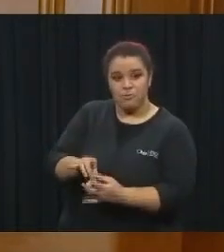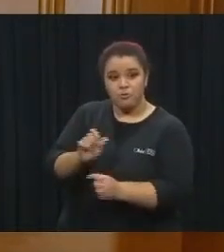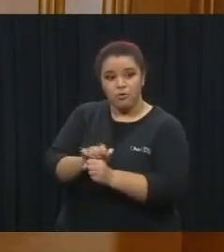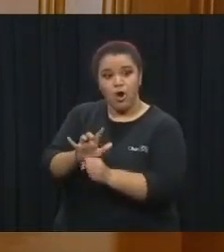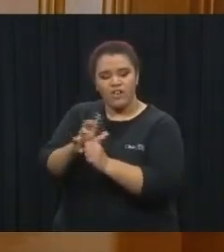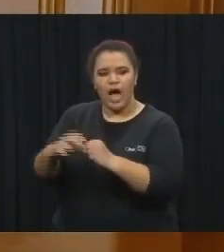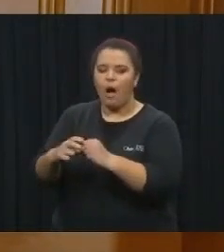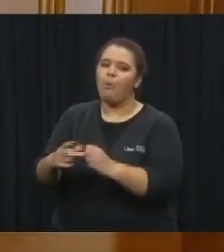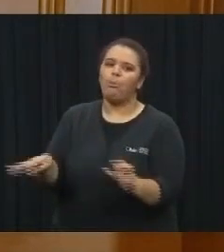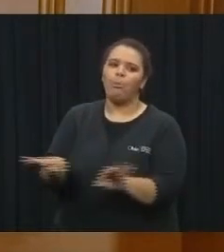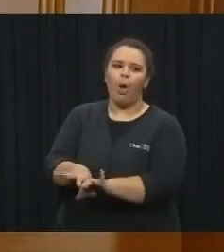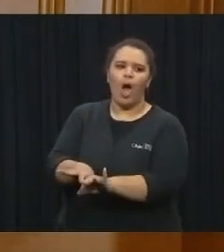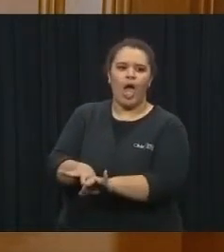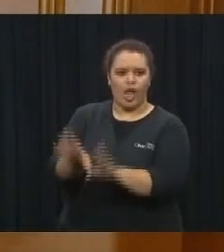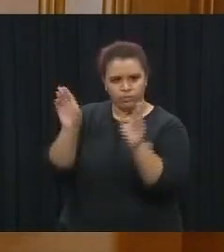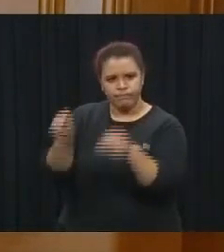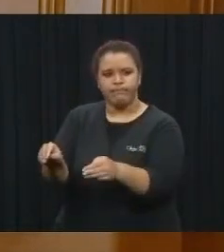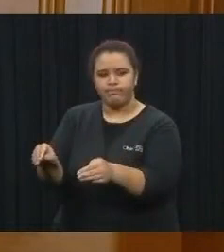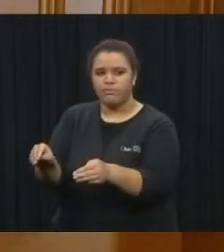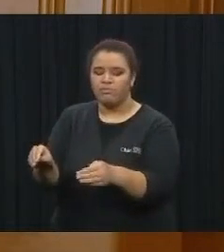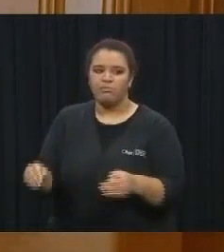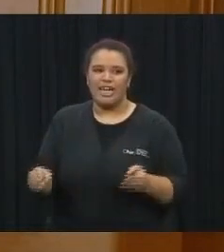overall.